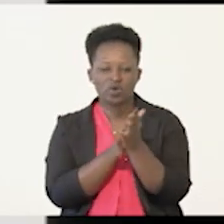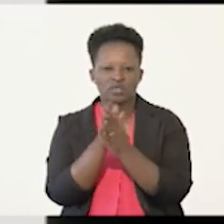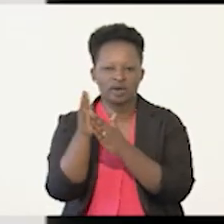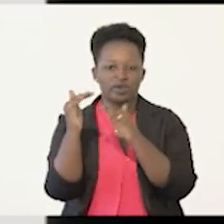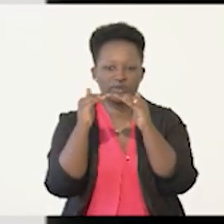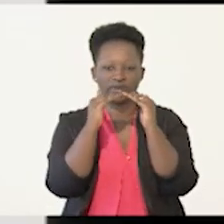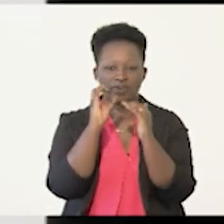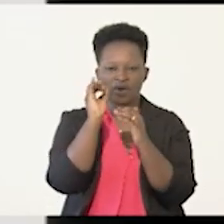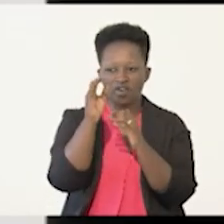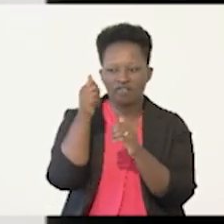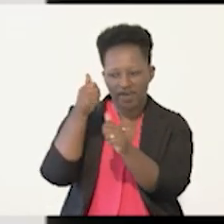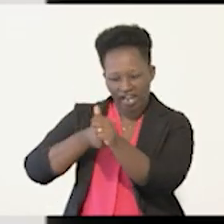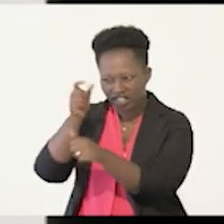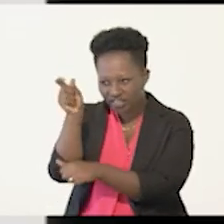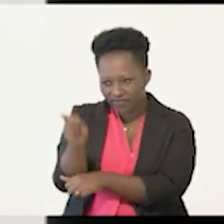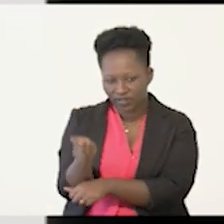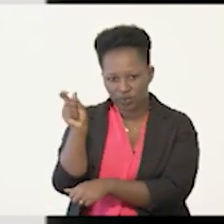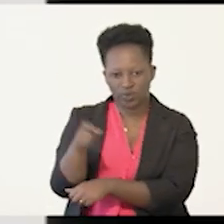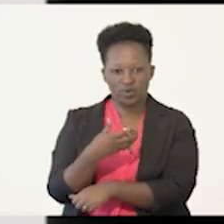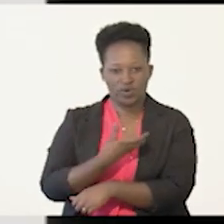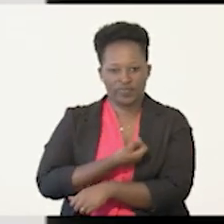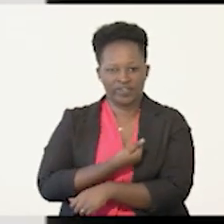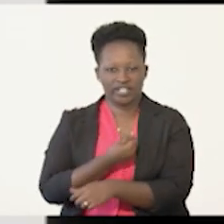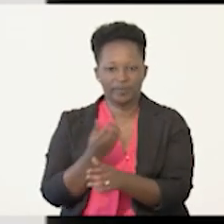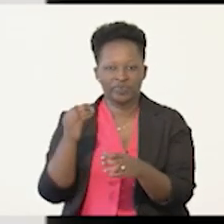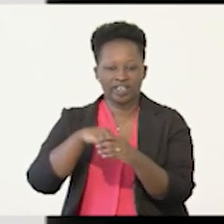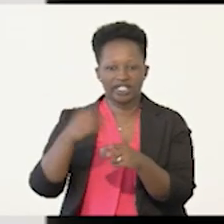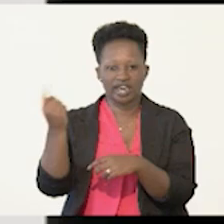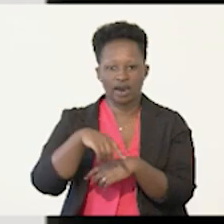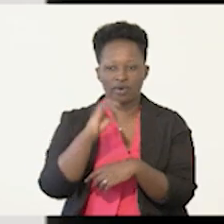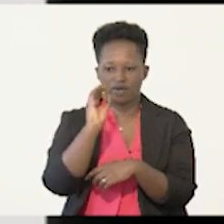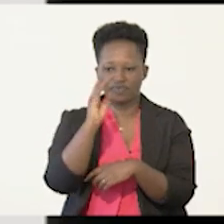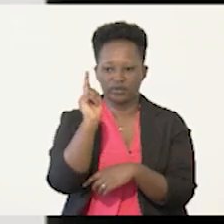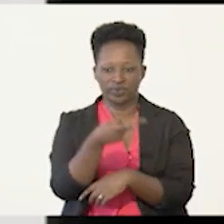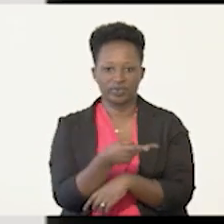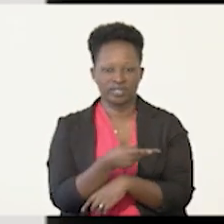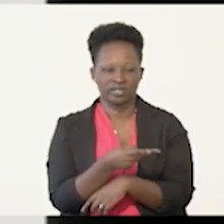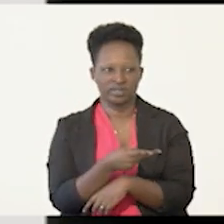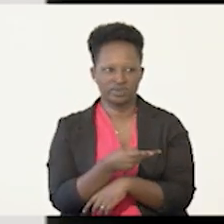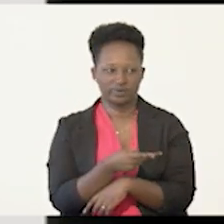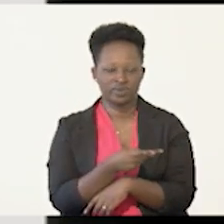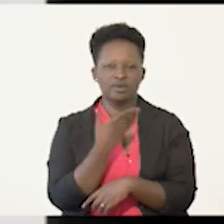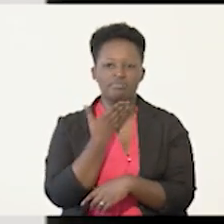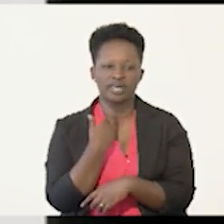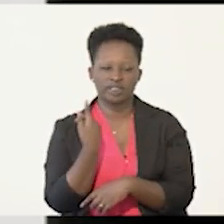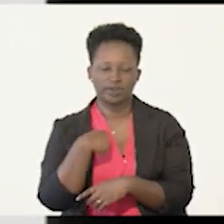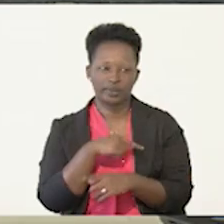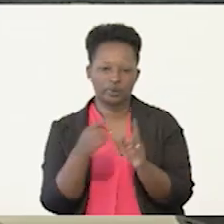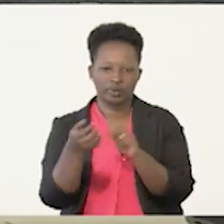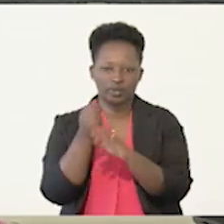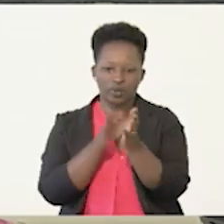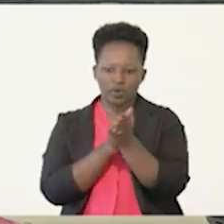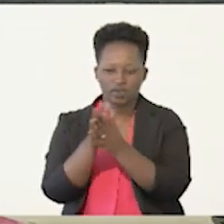level of an individual who has a disposable income of 2,000. So they want us to get the